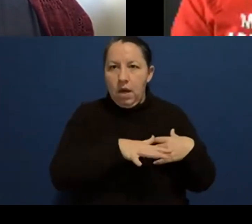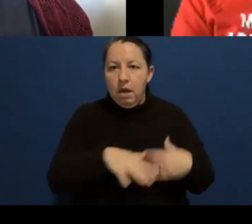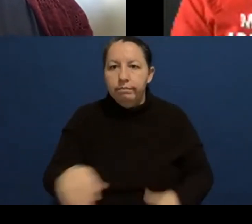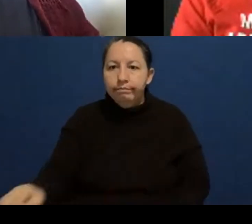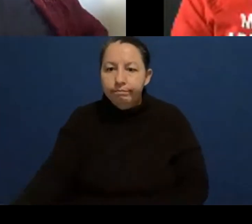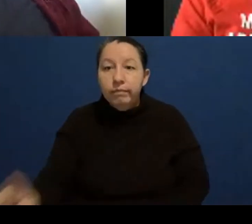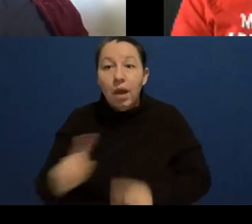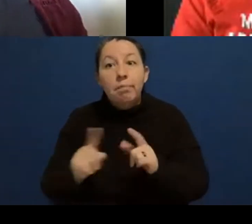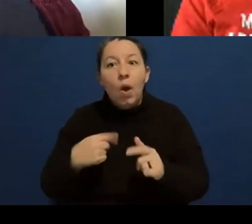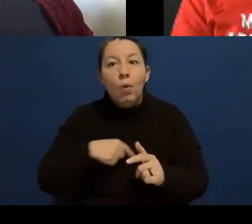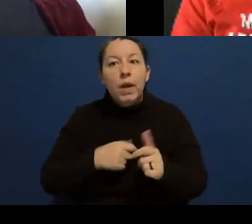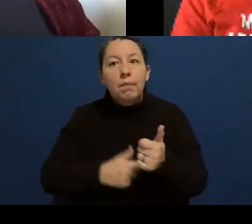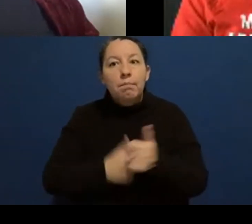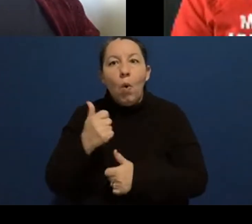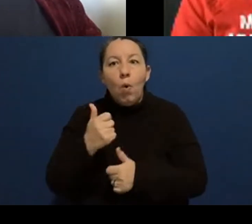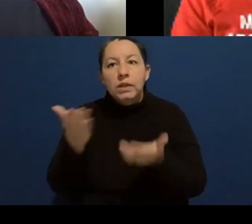But we primarily serve tribes.